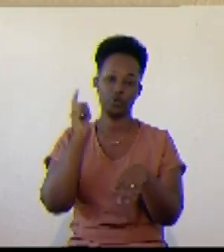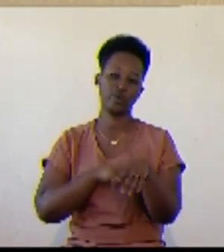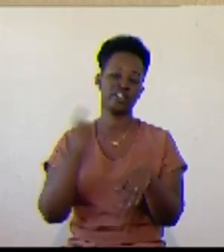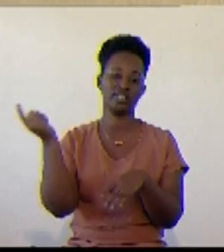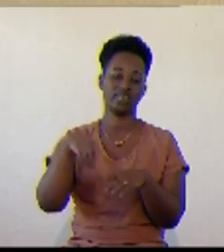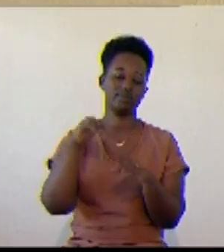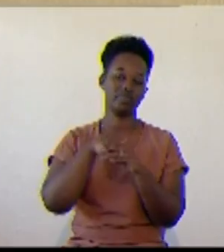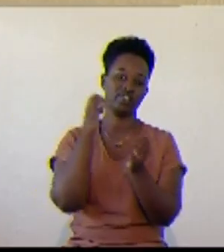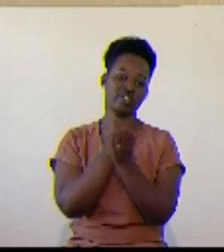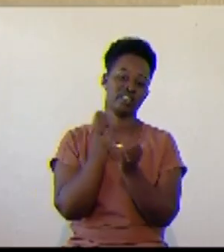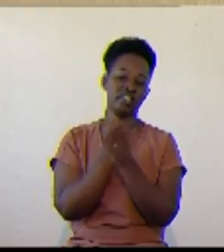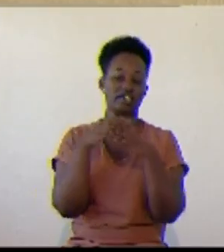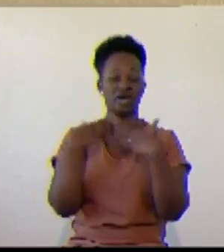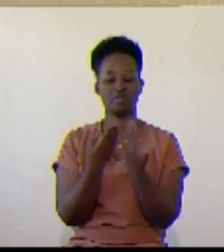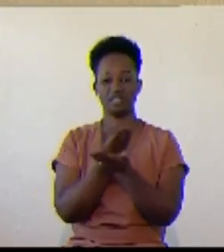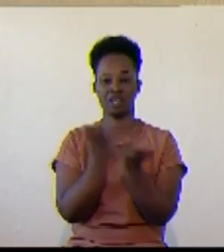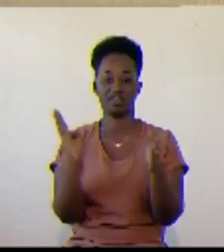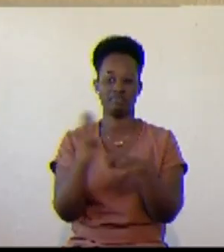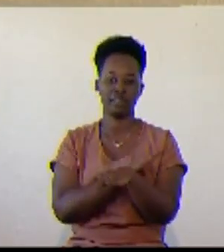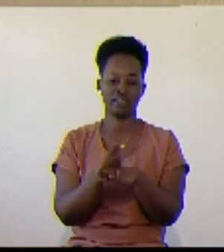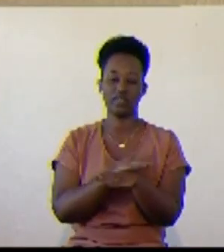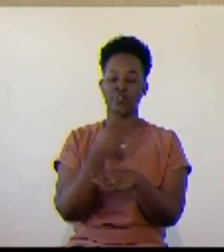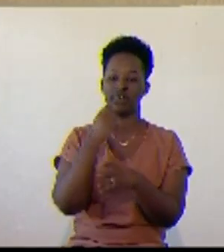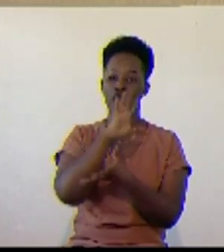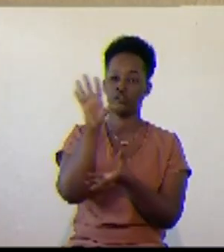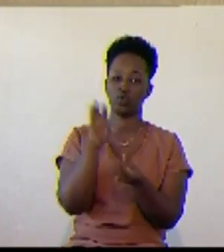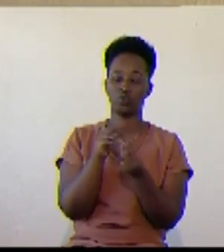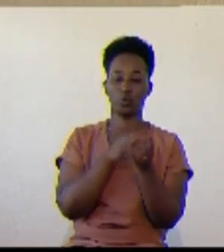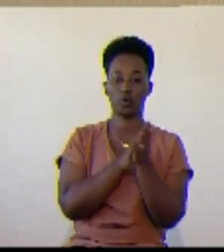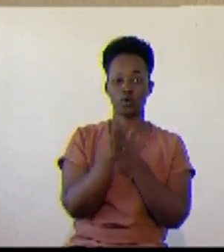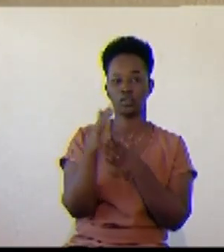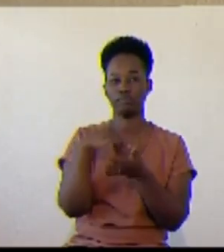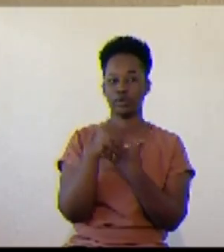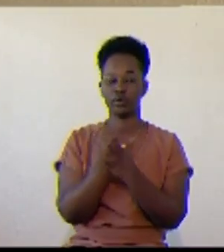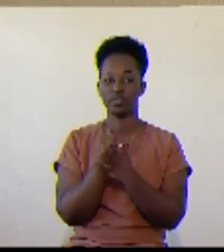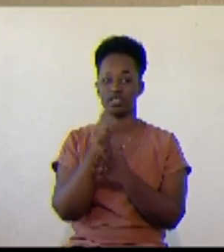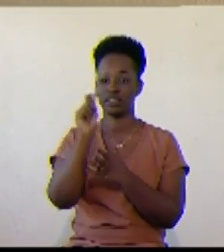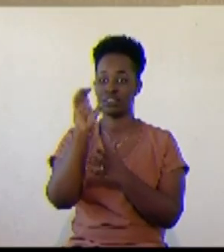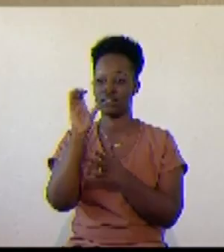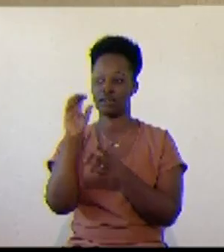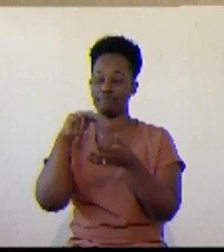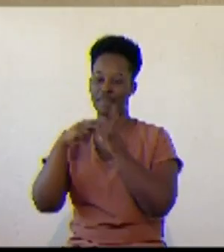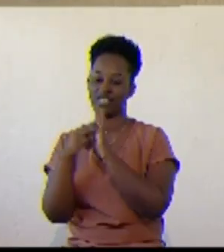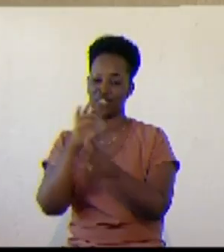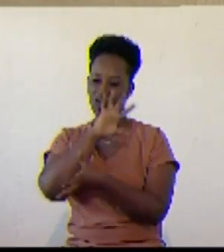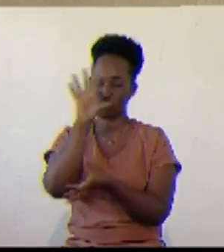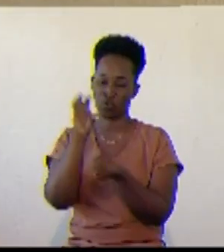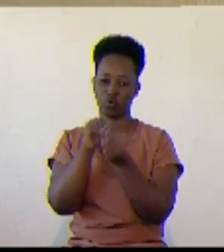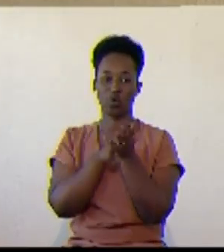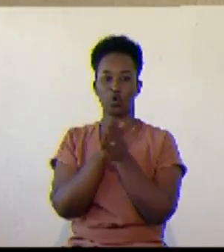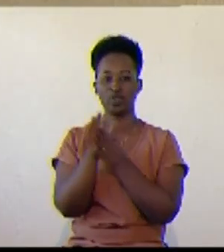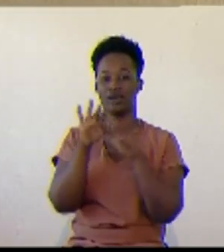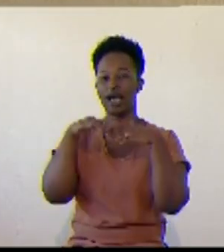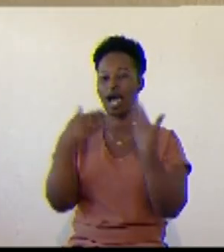to economics or any business, when you say total costs, because TC is total costs. And how